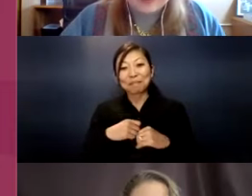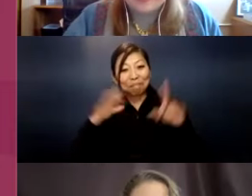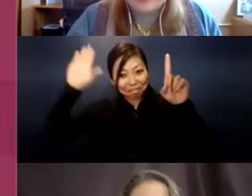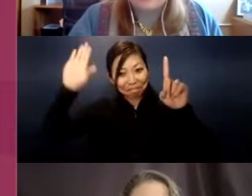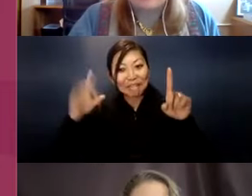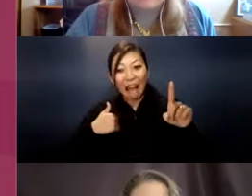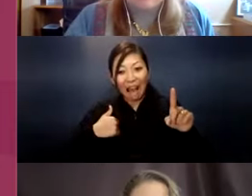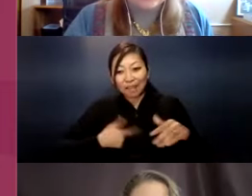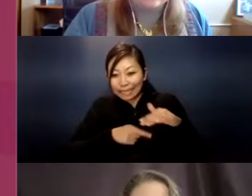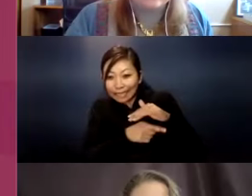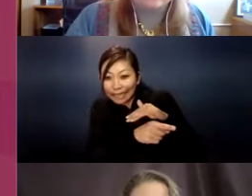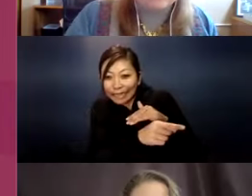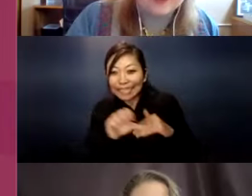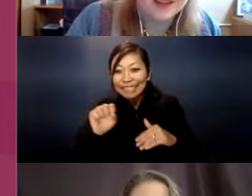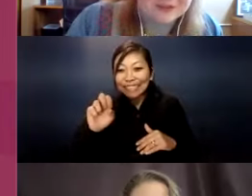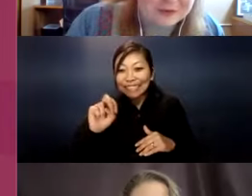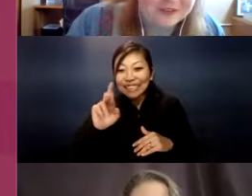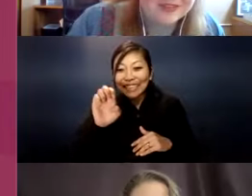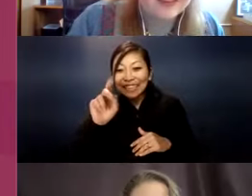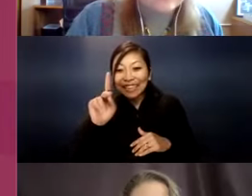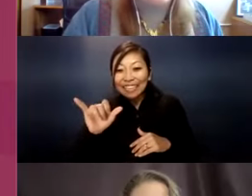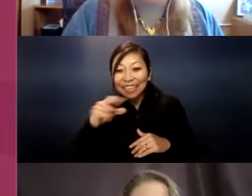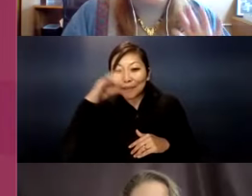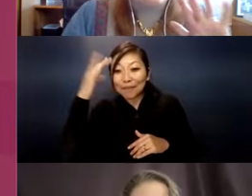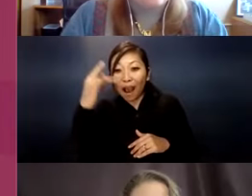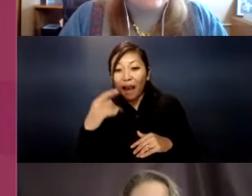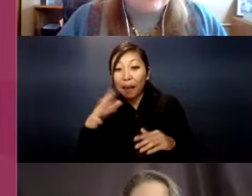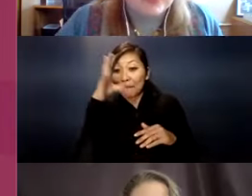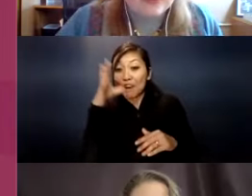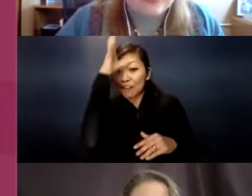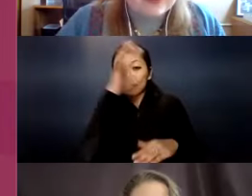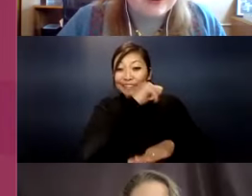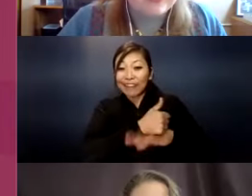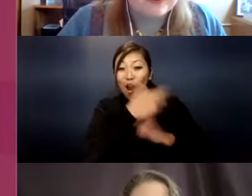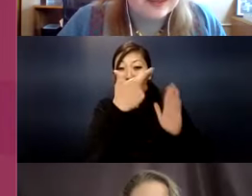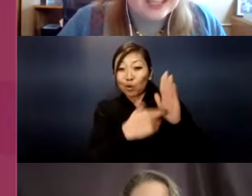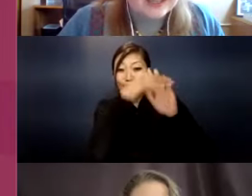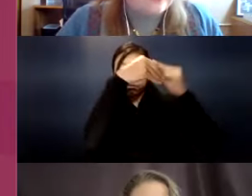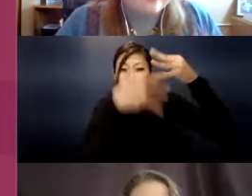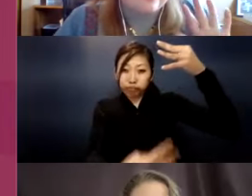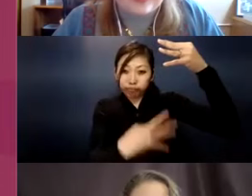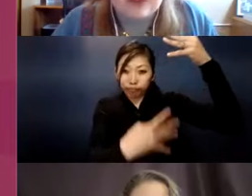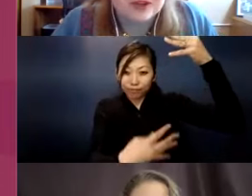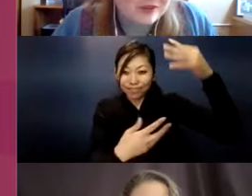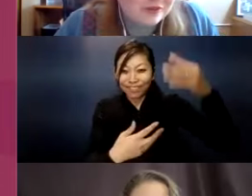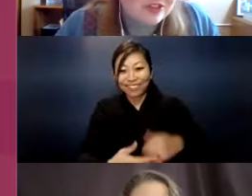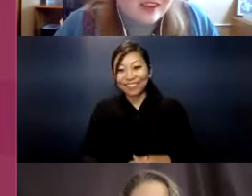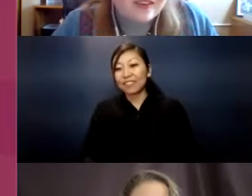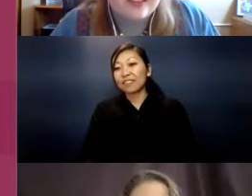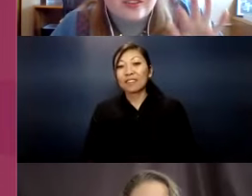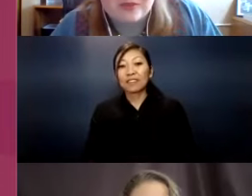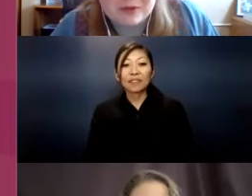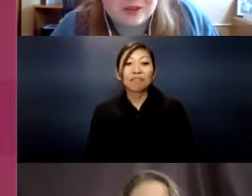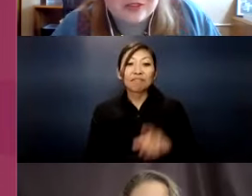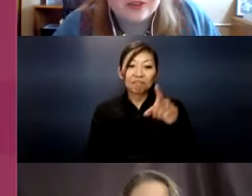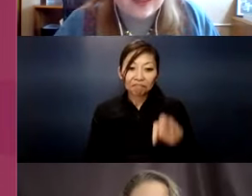kid because there were a lot of rules. Here's our post-webinar information. Subscribe to our YouTube